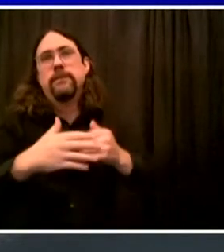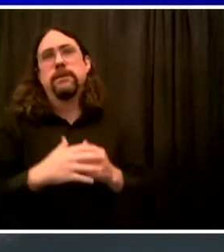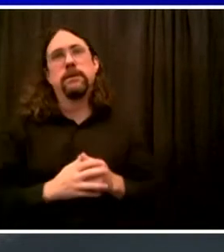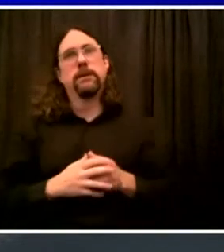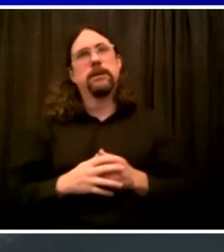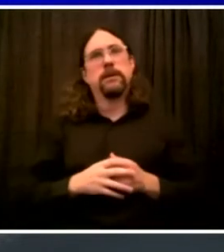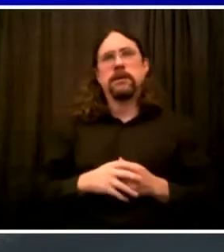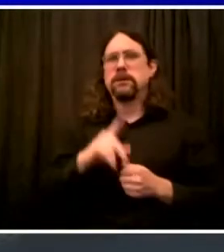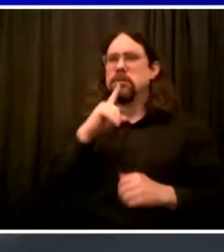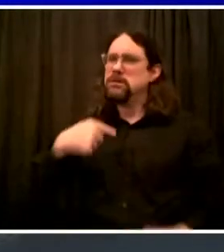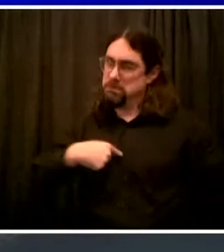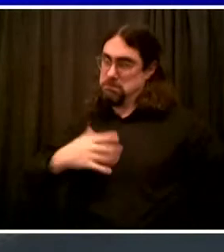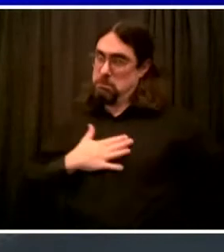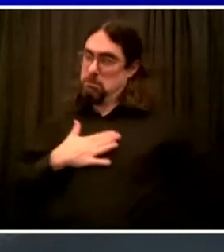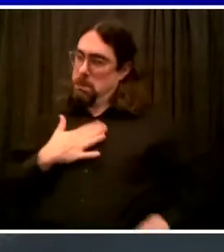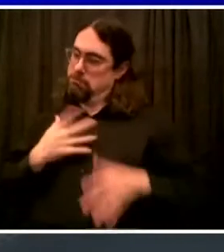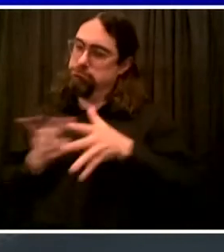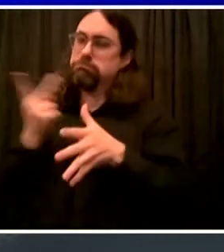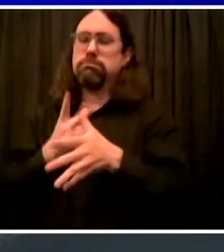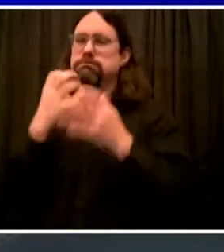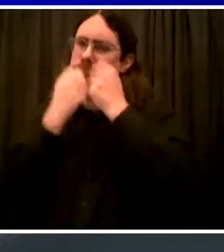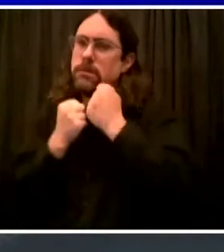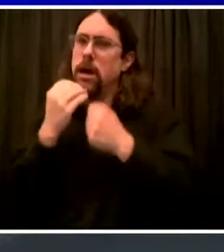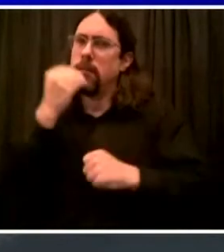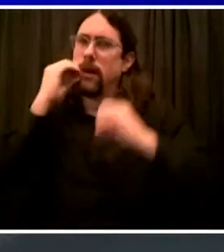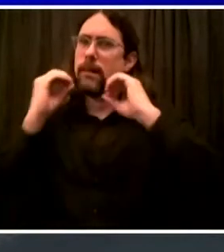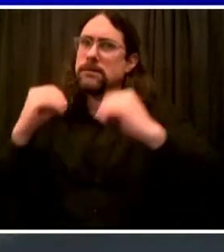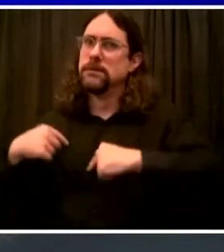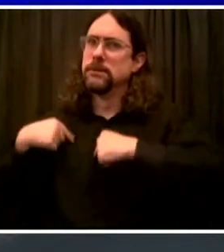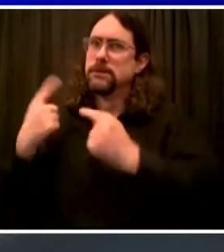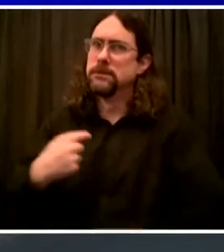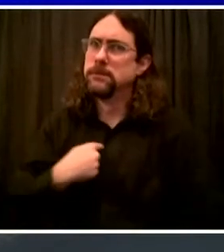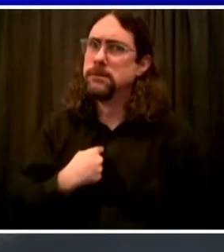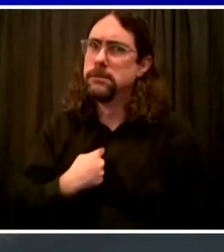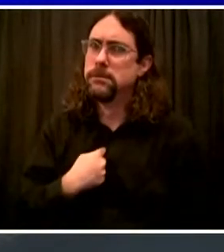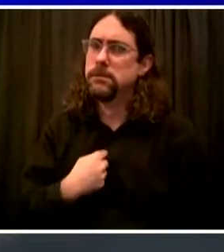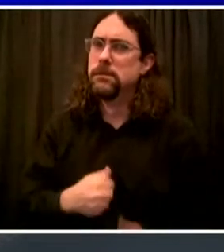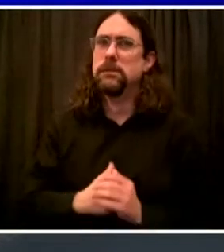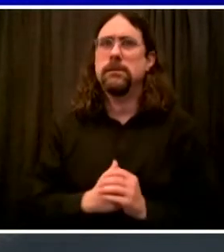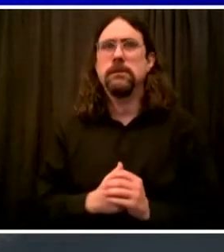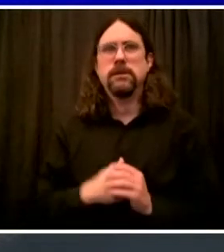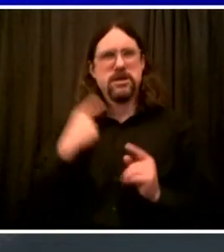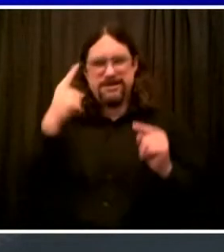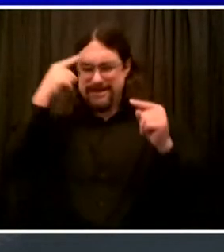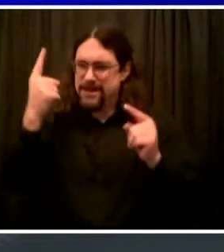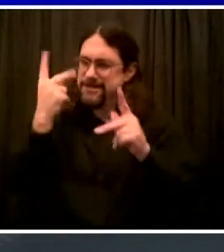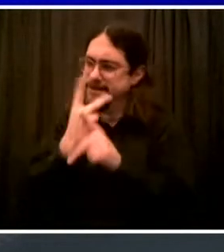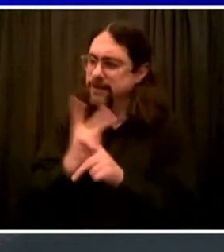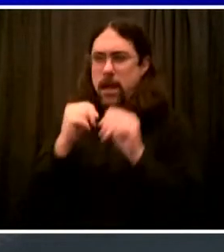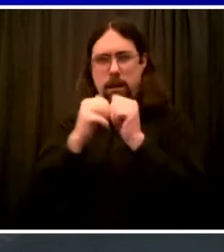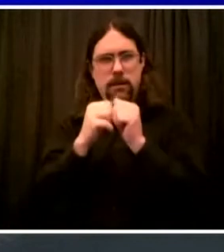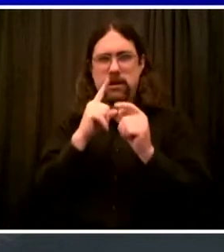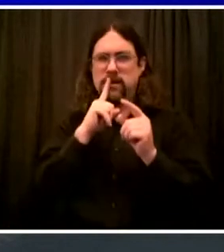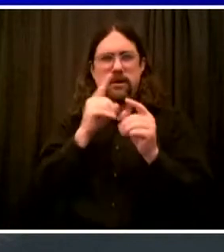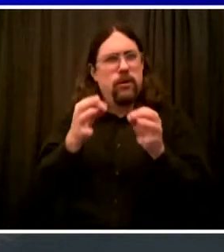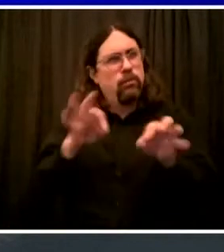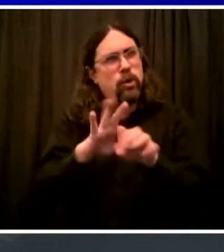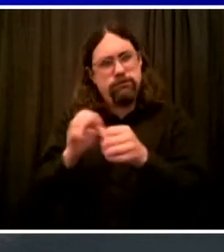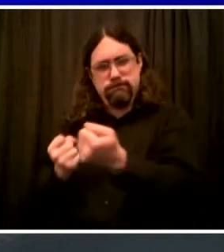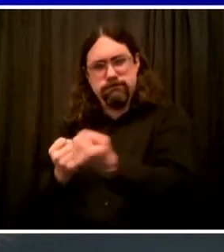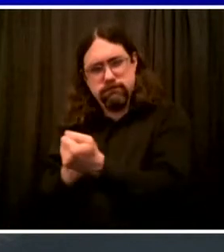careful, thoughtful connection to homeless individuals to try and win their trust, bring them into someplace better and safe and someplace they can get medical